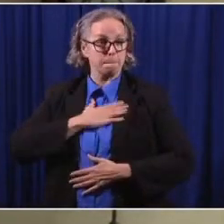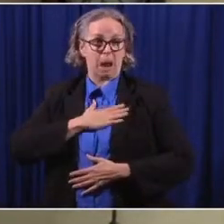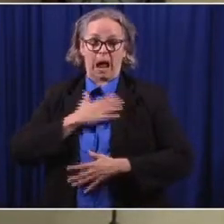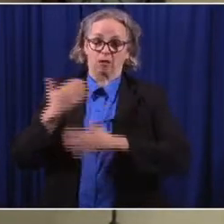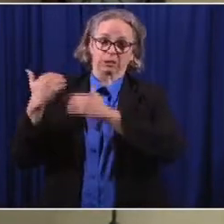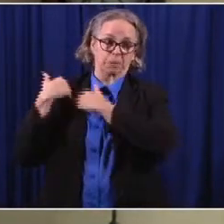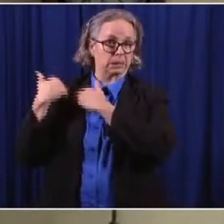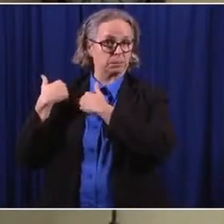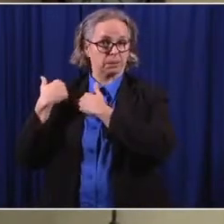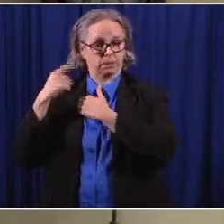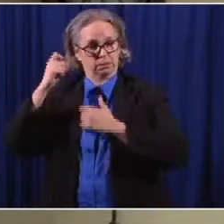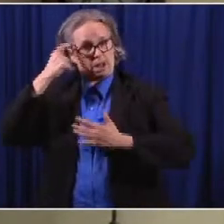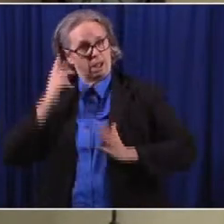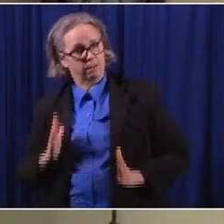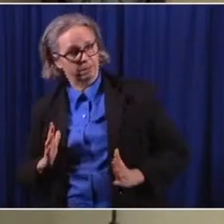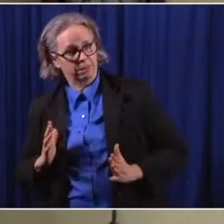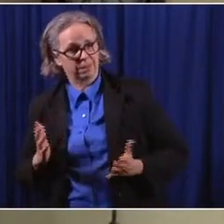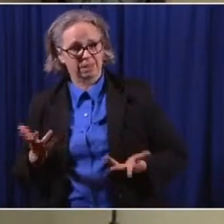give you the facts as I know them.